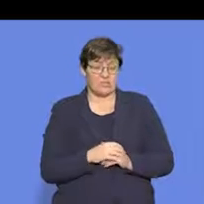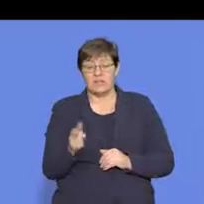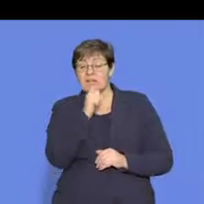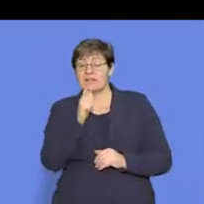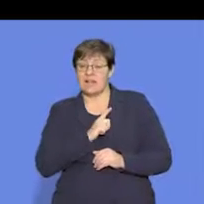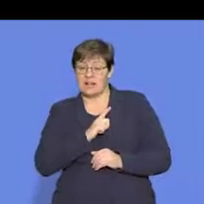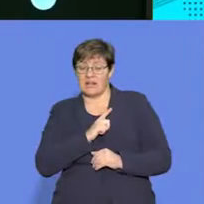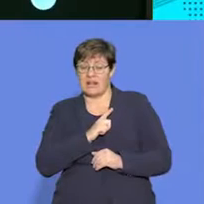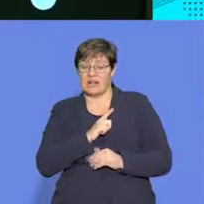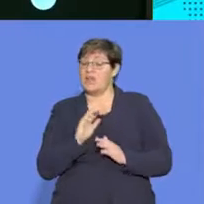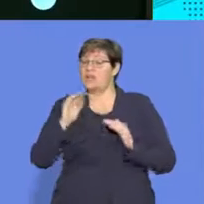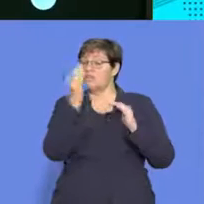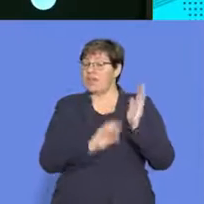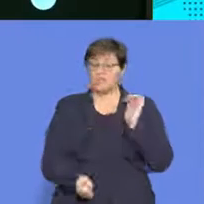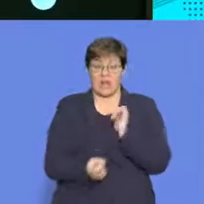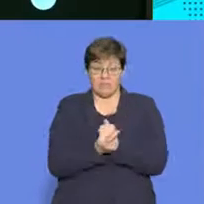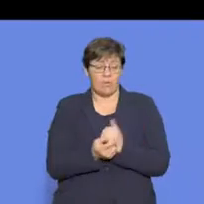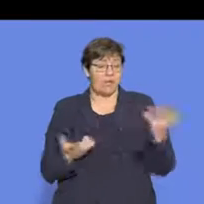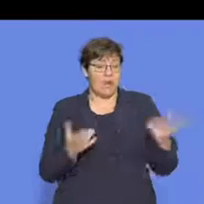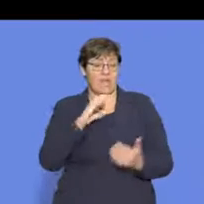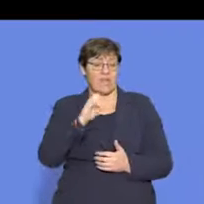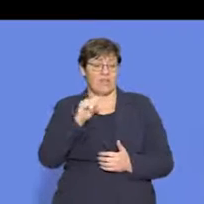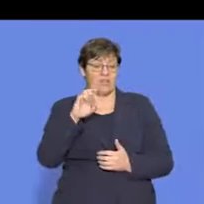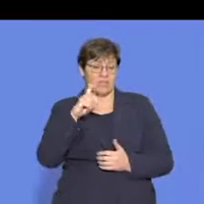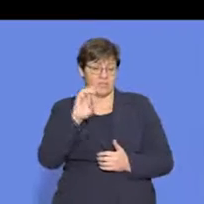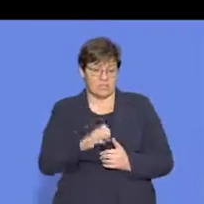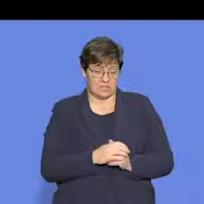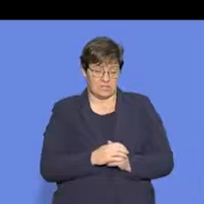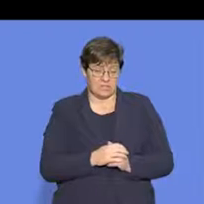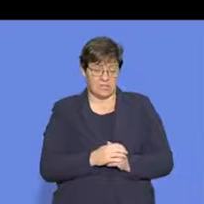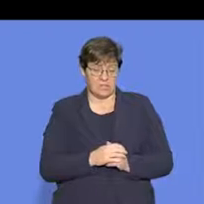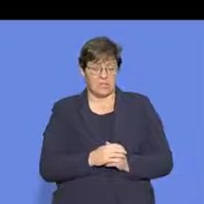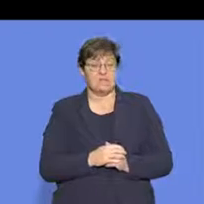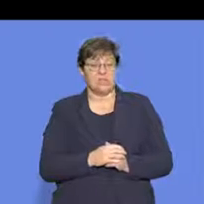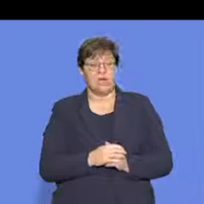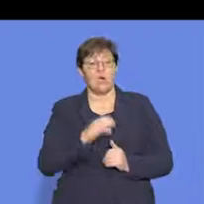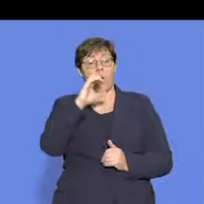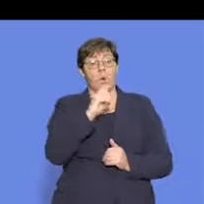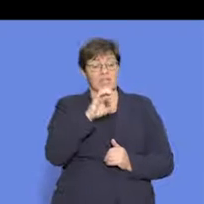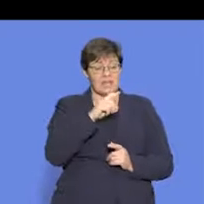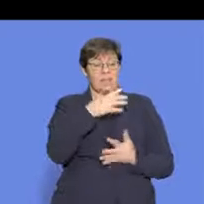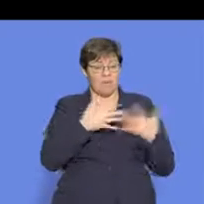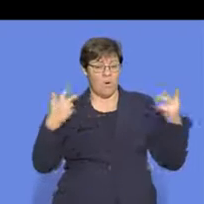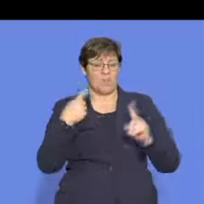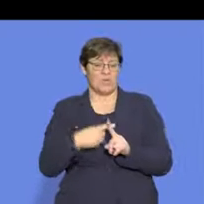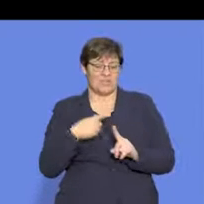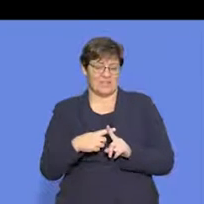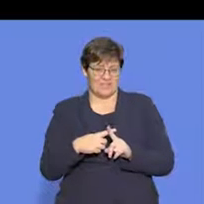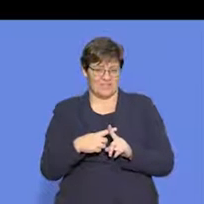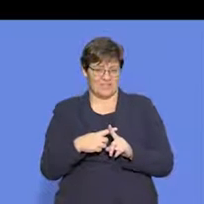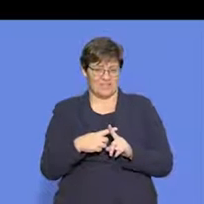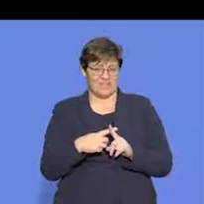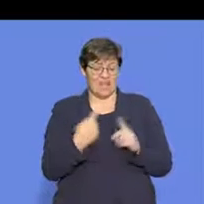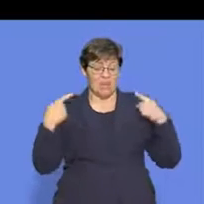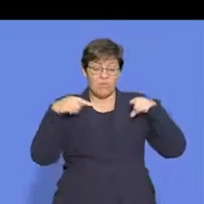electrode. Of course, that tells us that the reduction takes place at the cathode, so the oxidizing agent has the